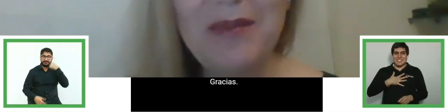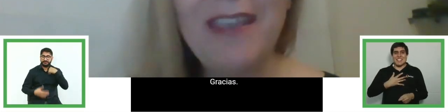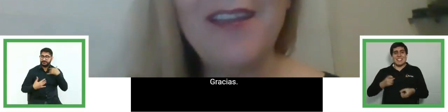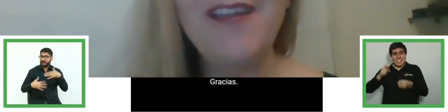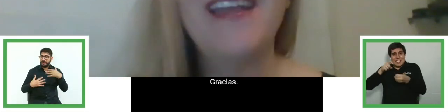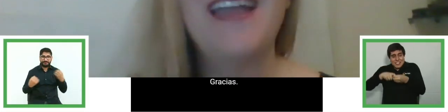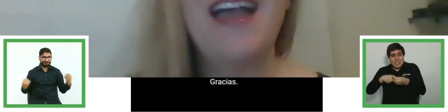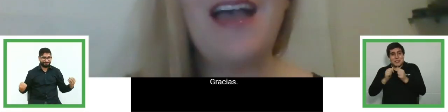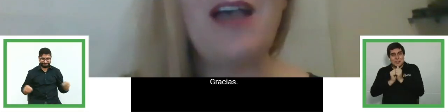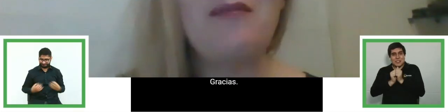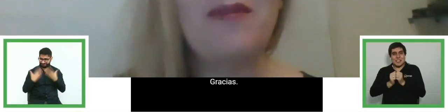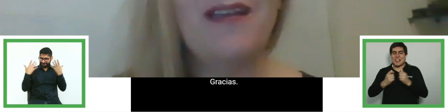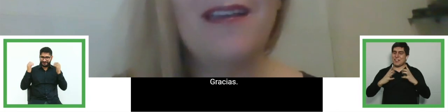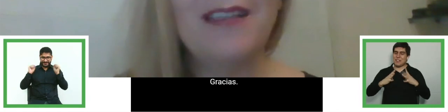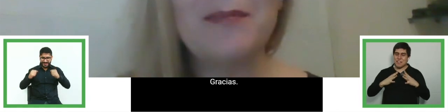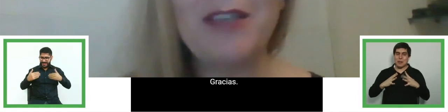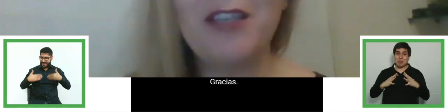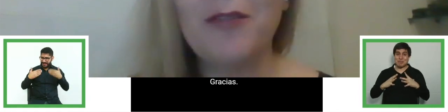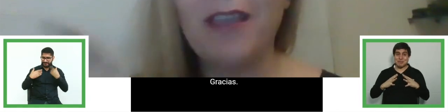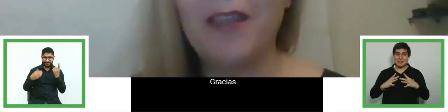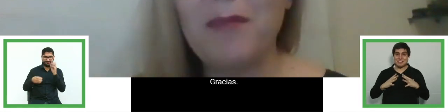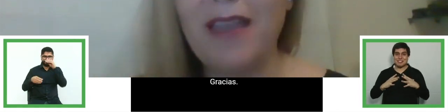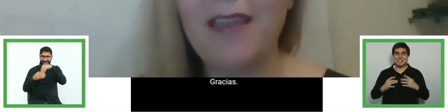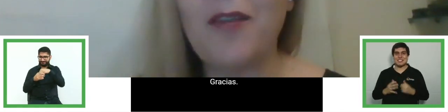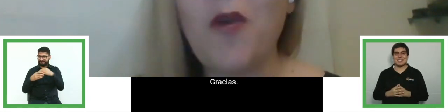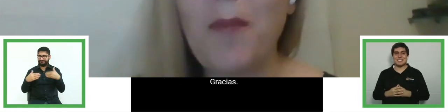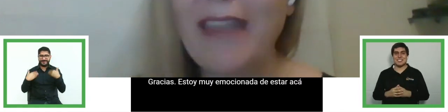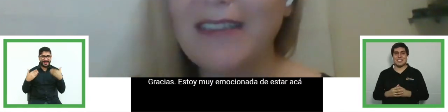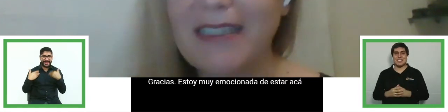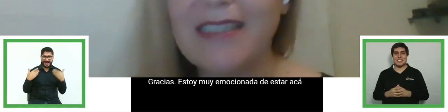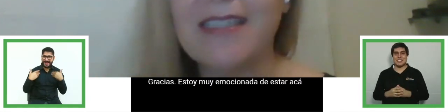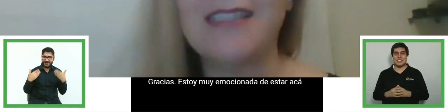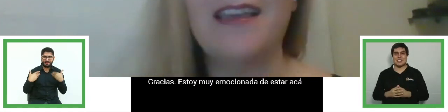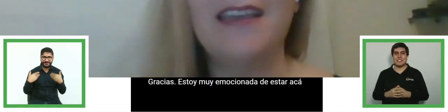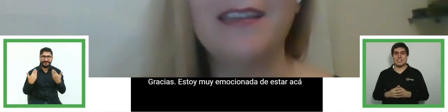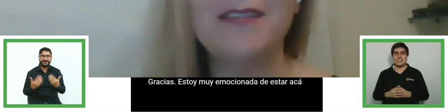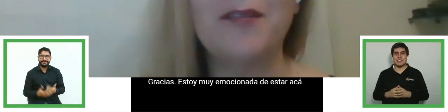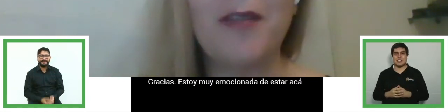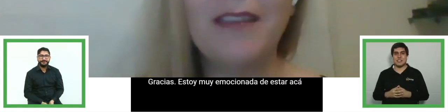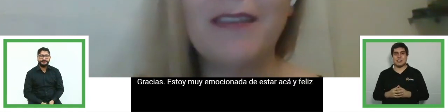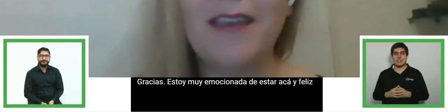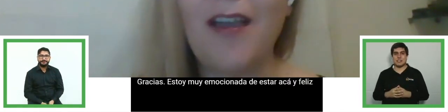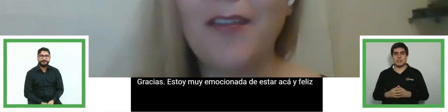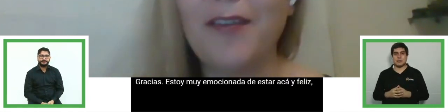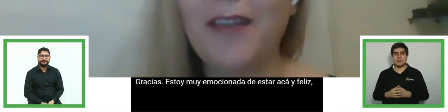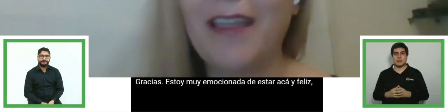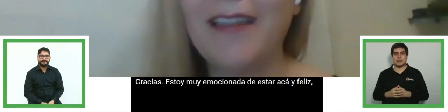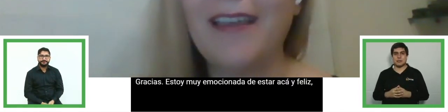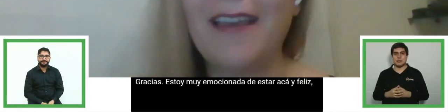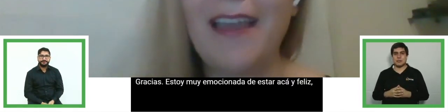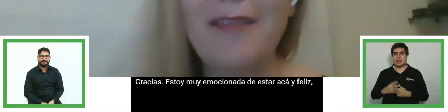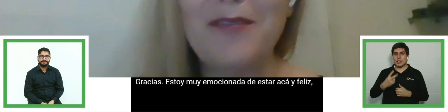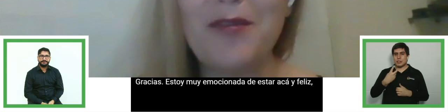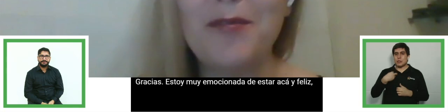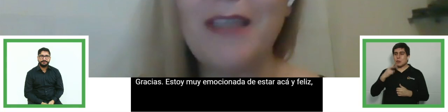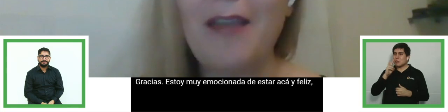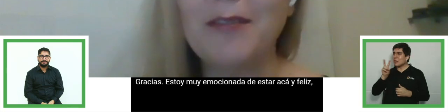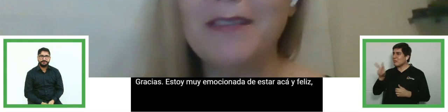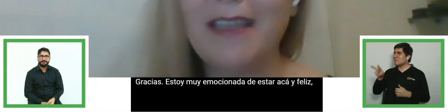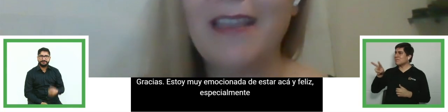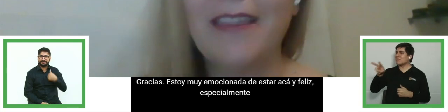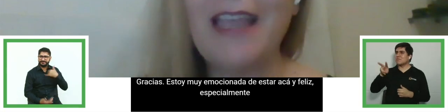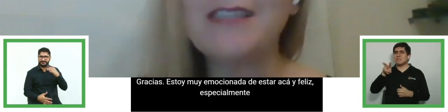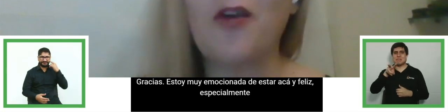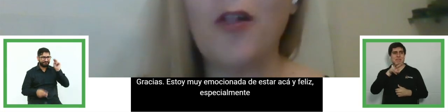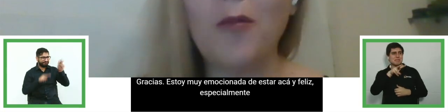my co-panelists, it is a great honor, and I have no doubt that, as always, I will use this